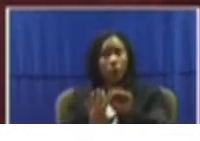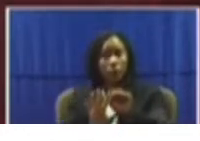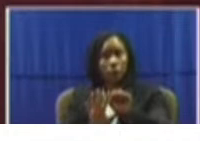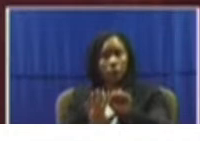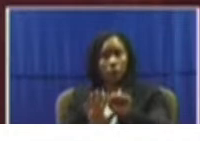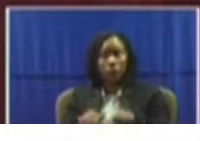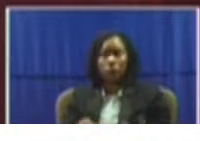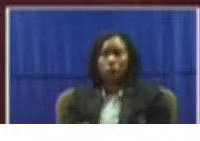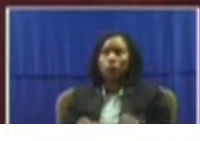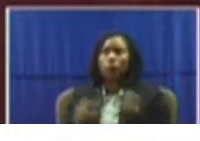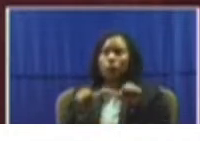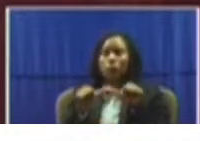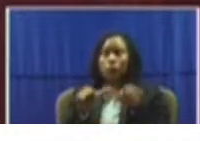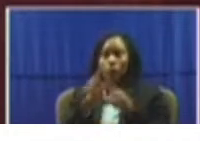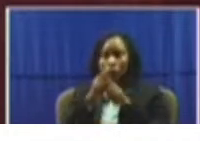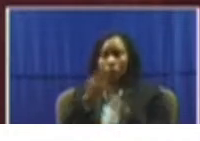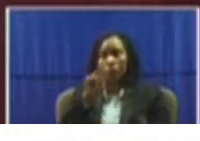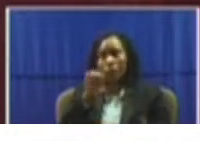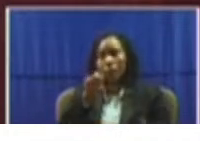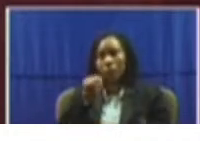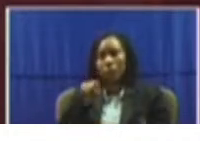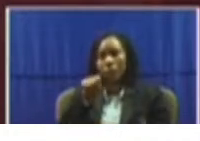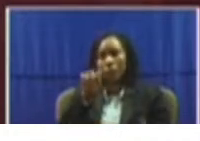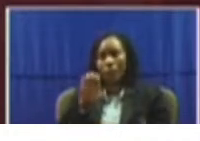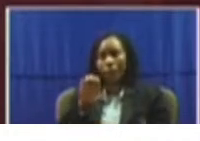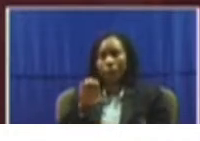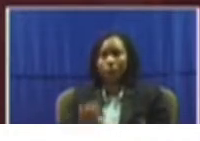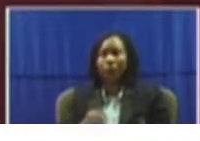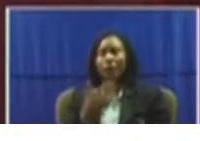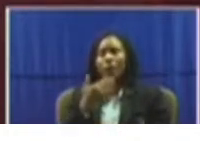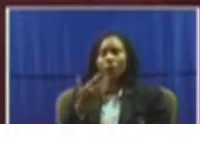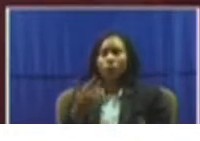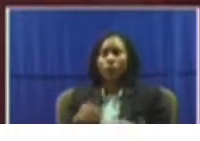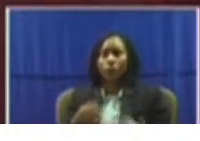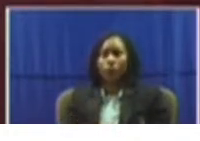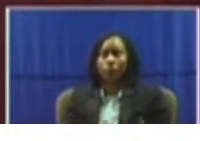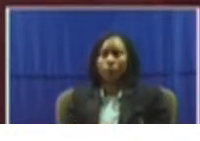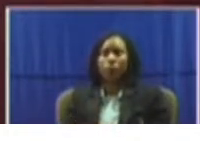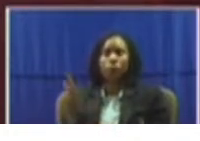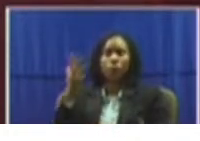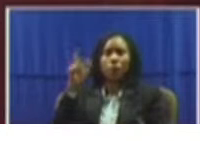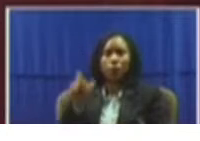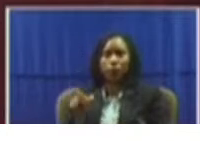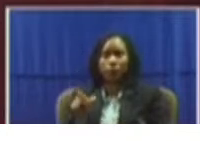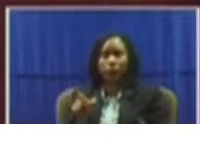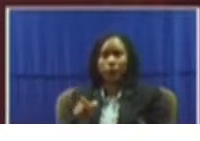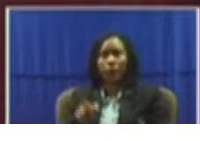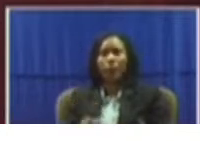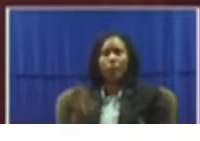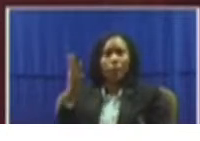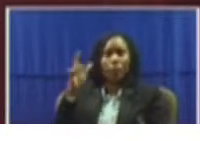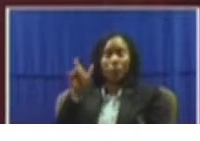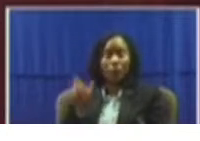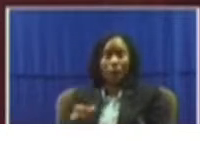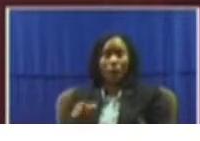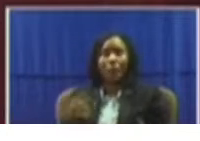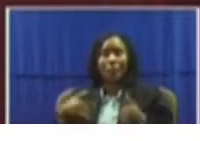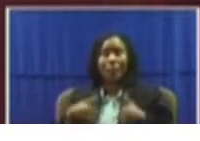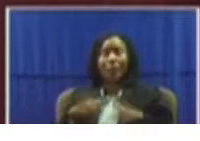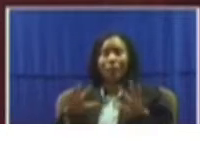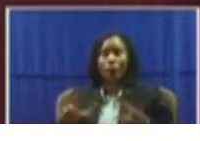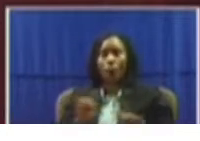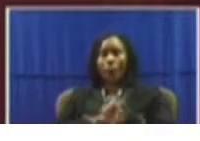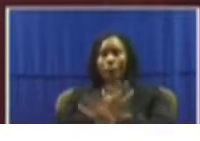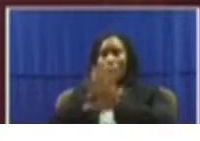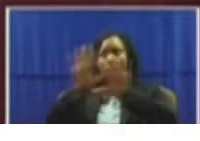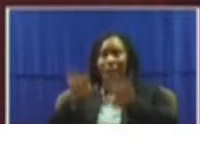Proceed, honorable Mende. Thank you very much, Speaker. Speaker, we must start by clarifying this